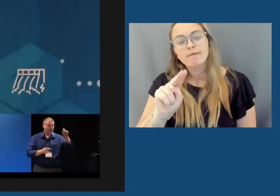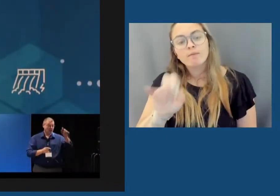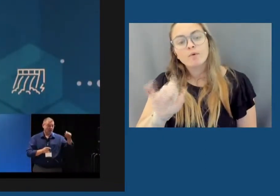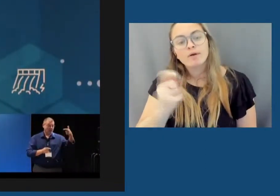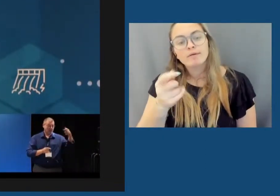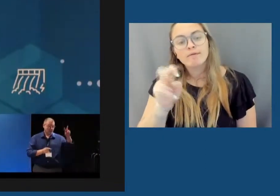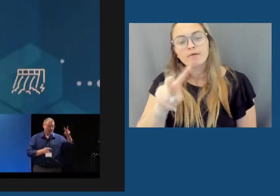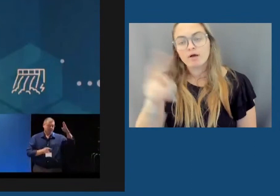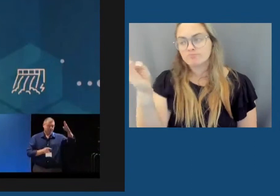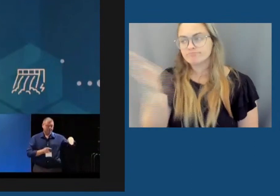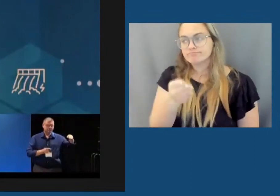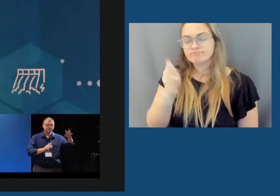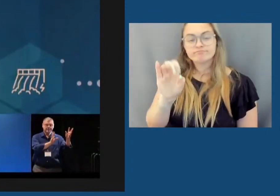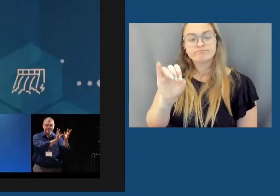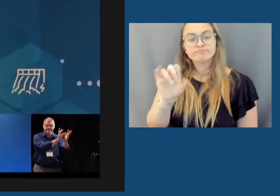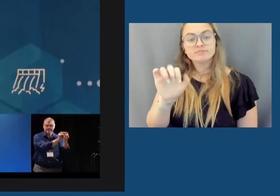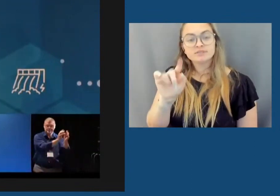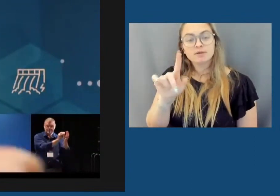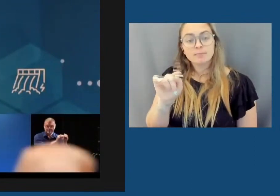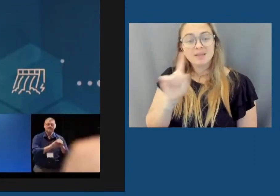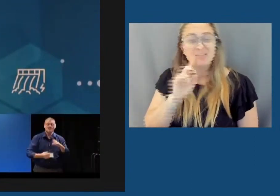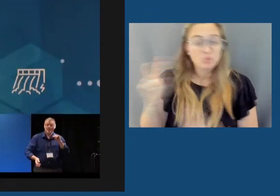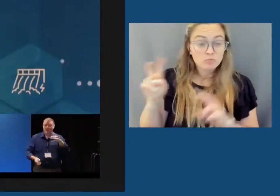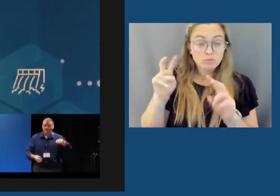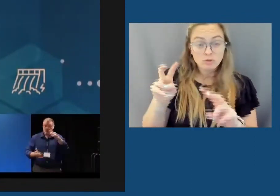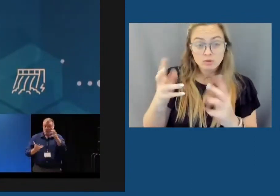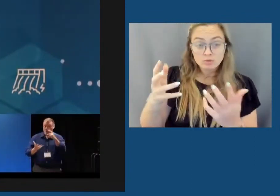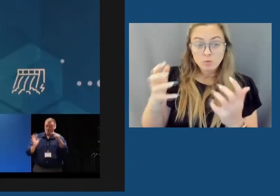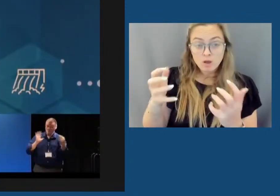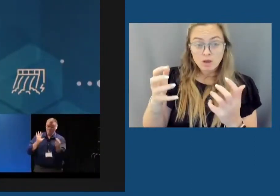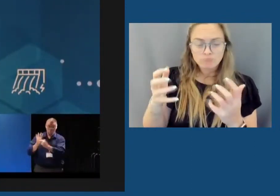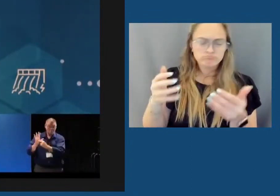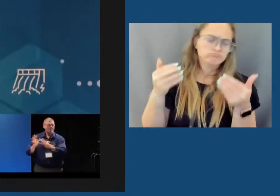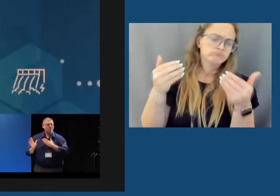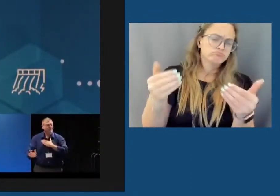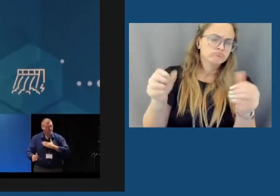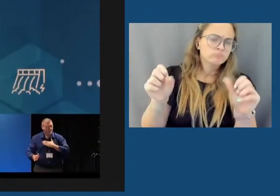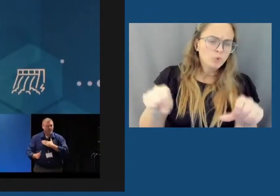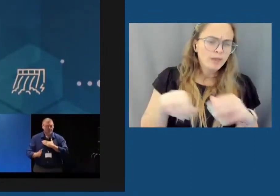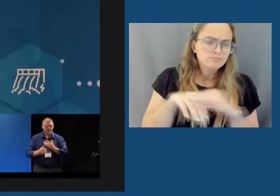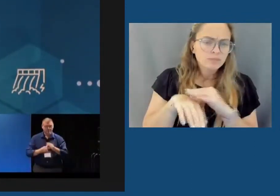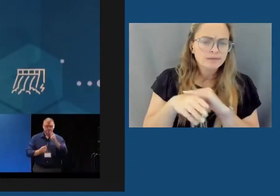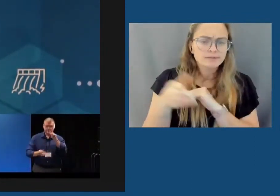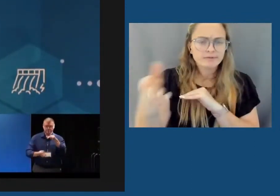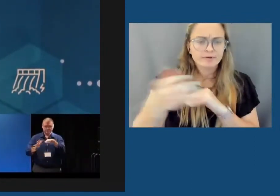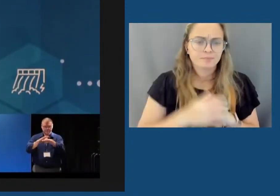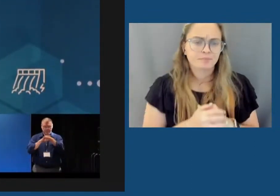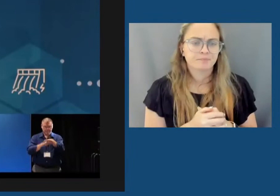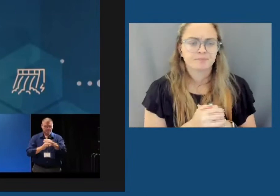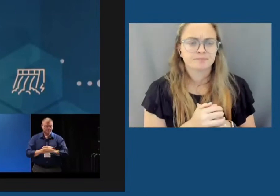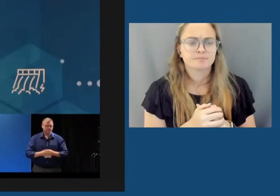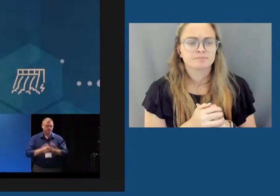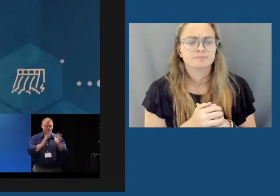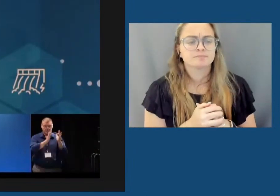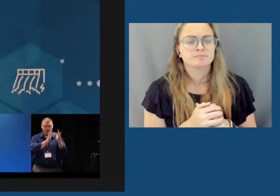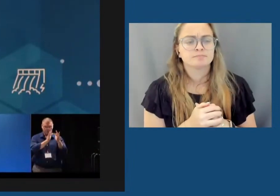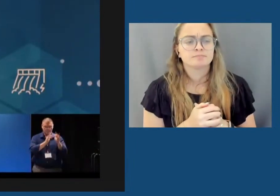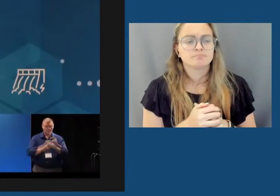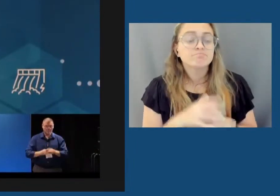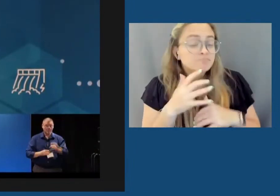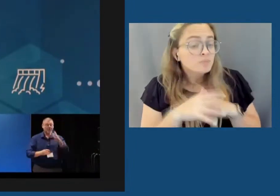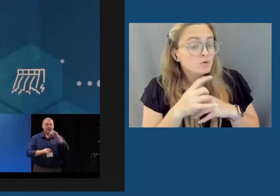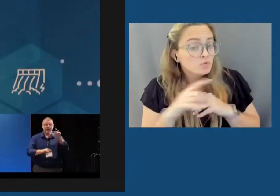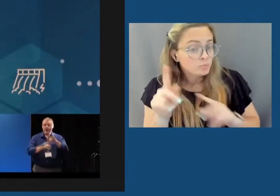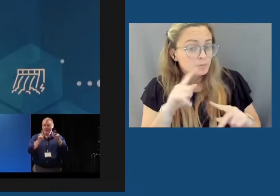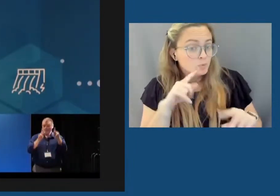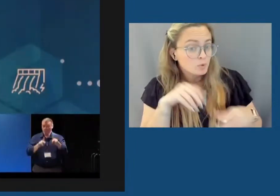nyserda.ny.gov/summit. So if you're interested in taking a look at that blueprint, please access that site. It's also available for those in person